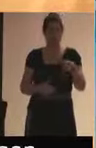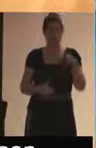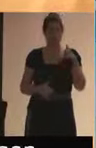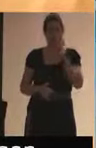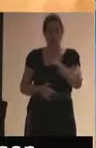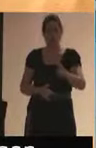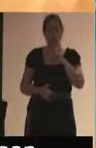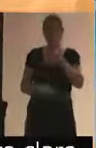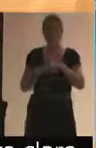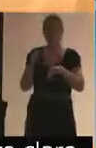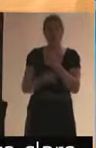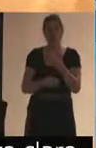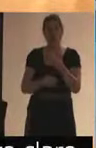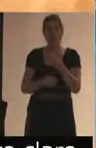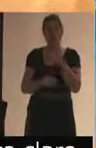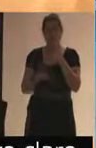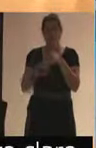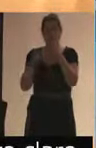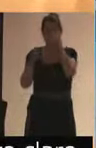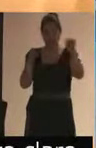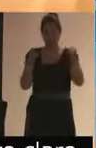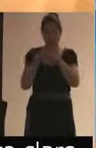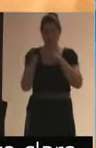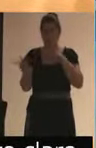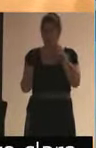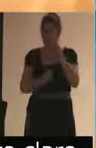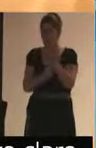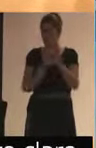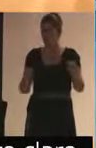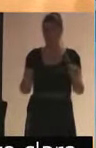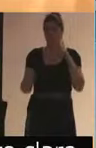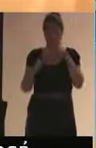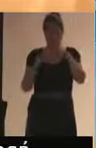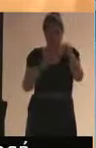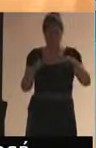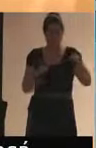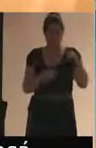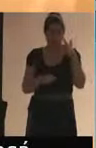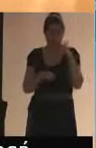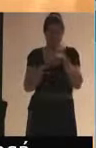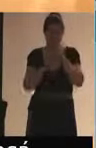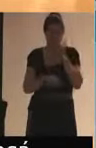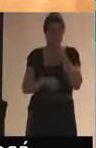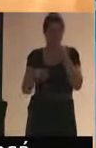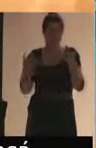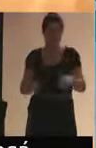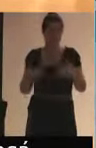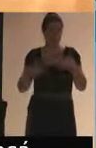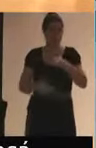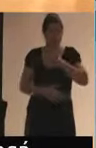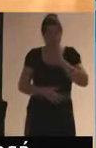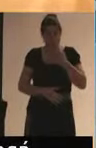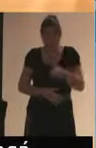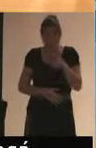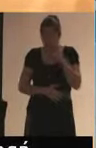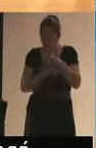mistake. But then things work well at first with the children, then they take the robot, and then they come back, and then